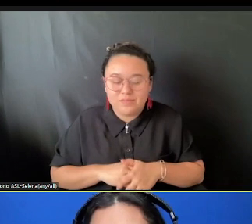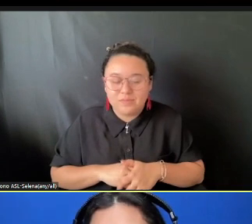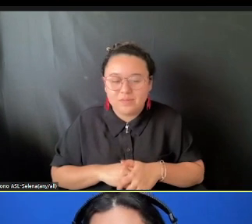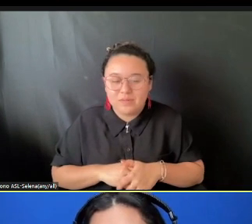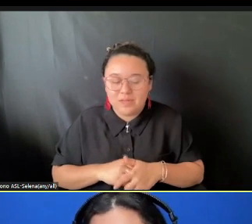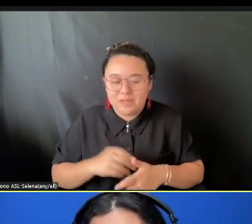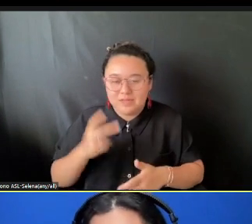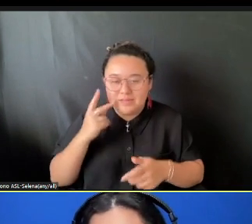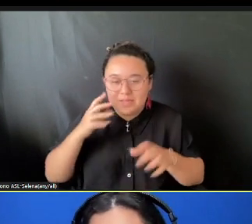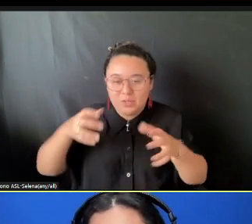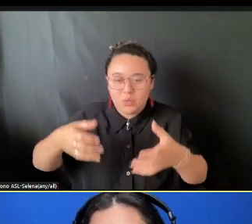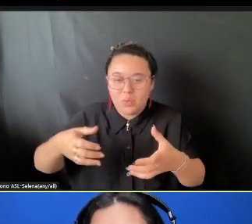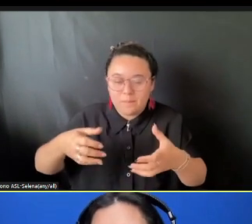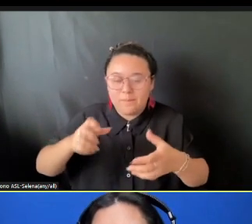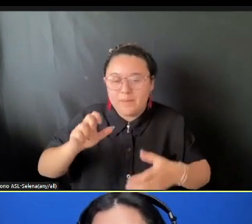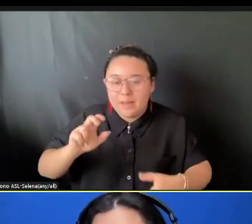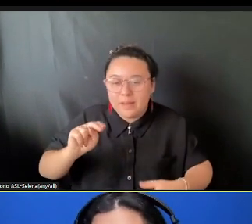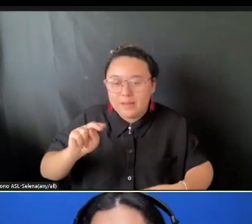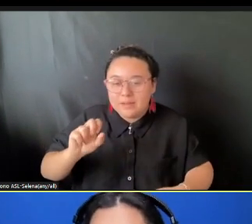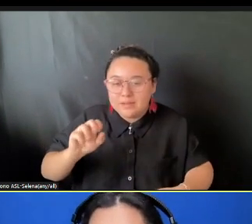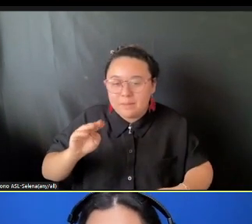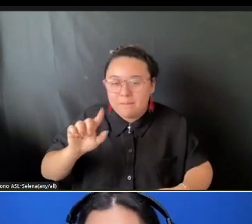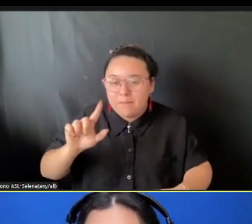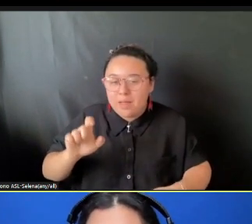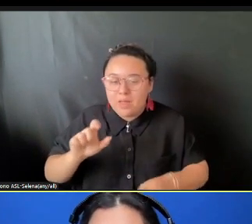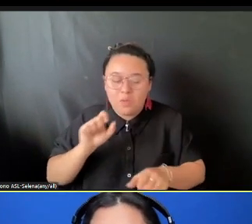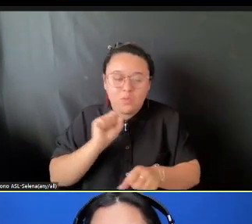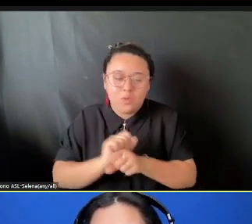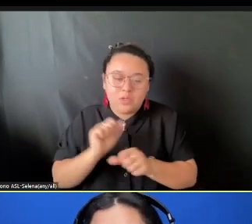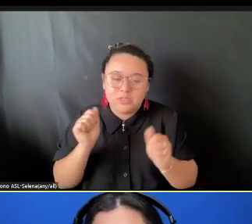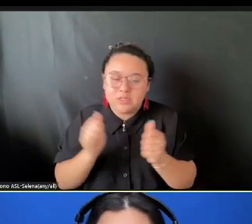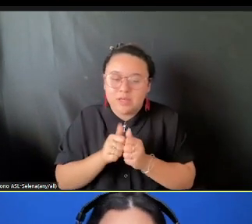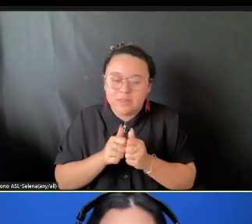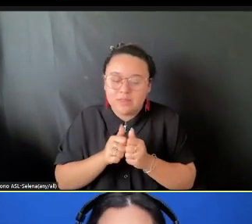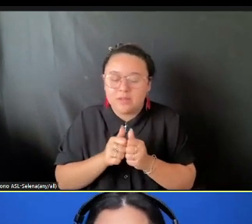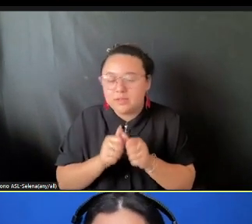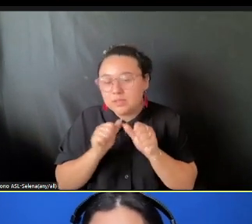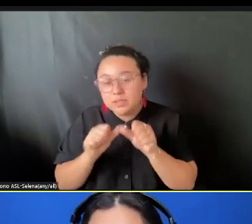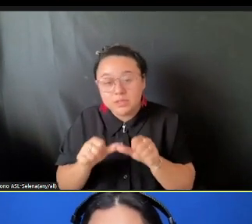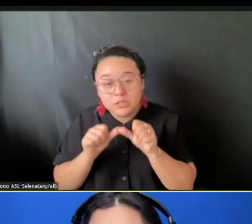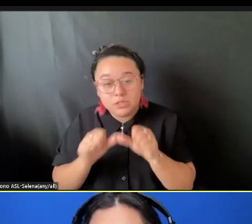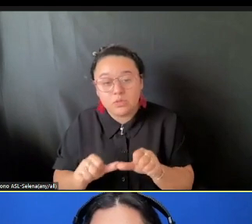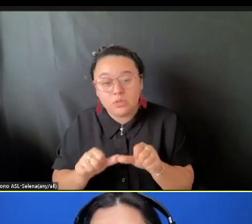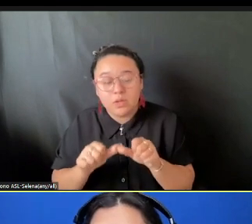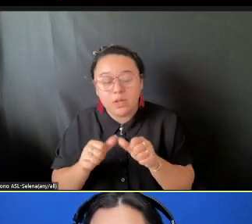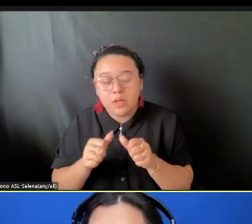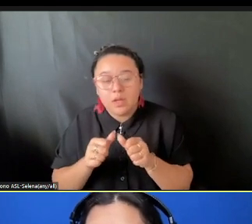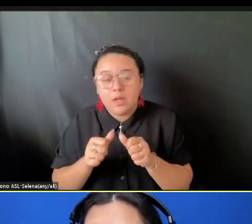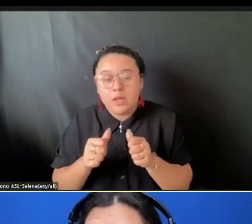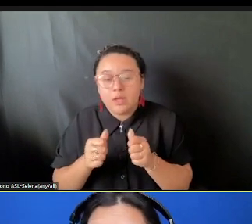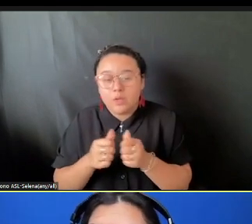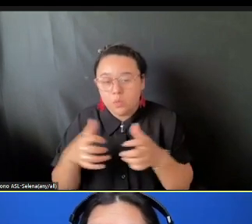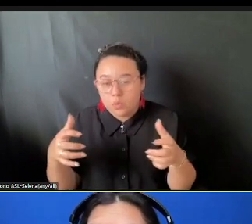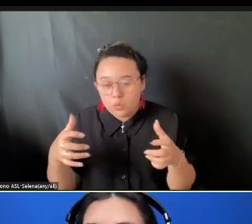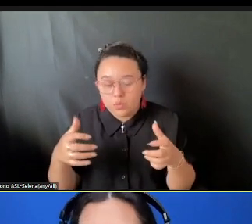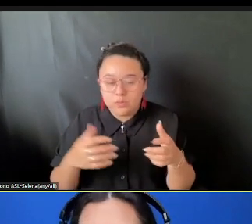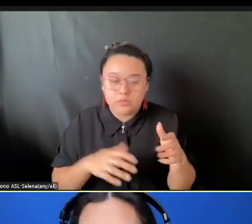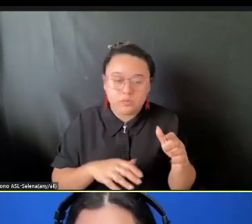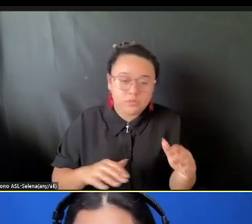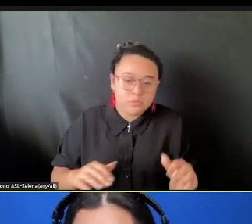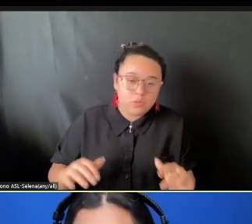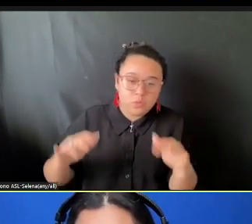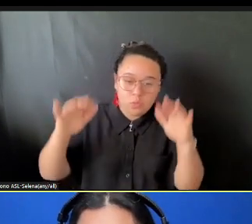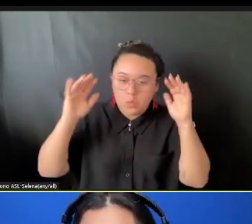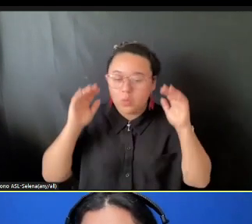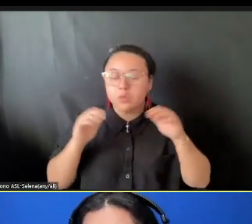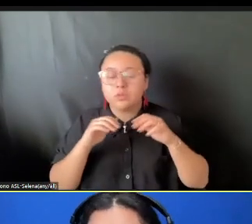ensembles that have worked together, you know, and that continue to work together and grew with each other and made each other